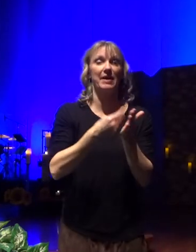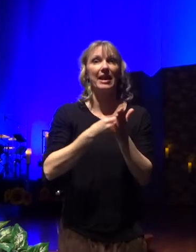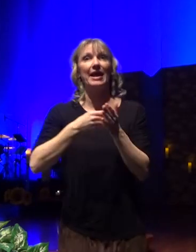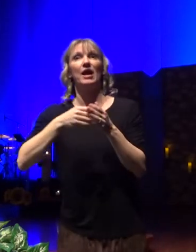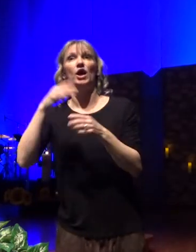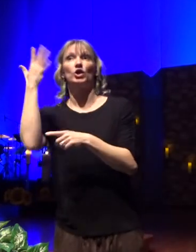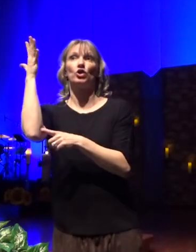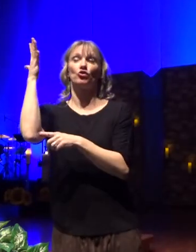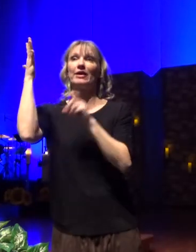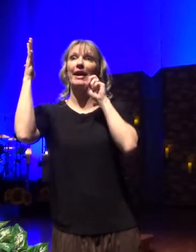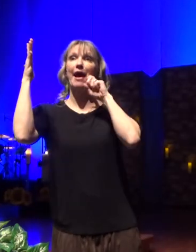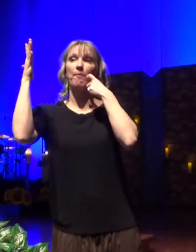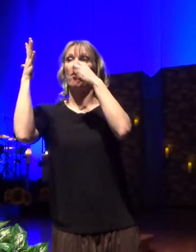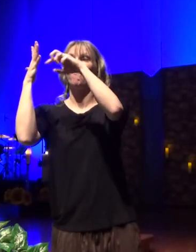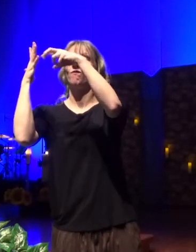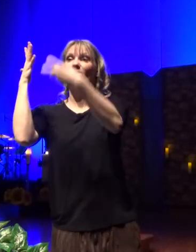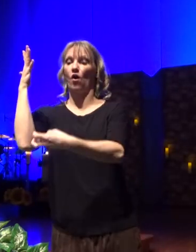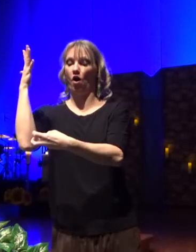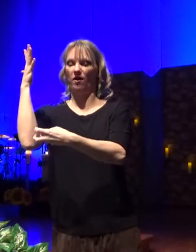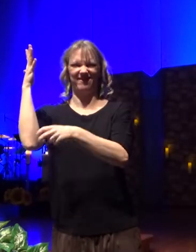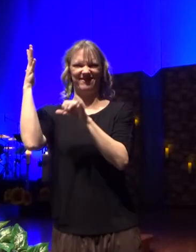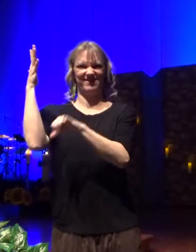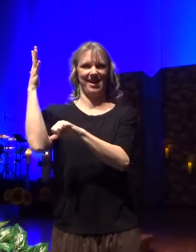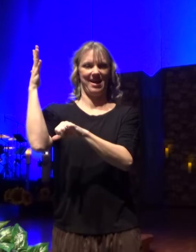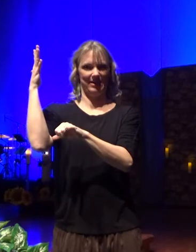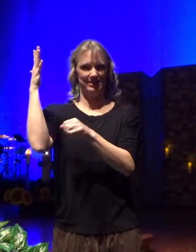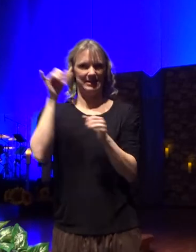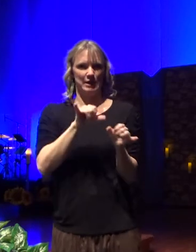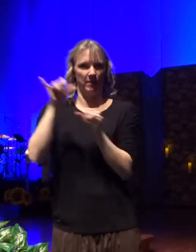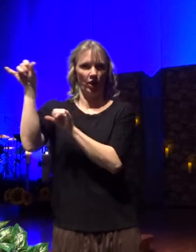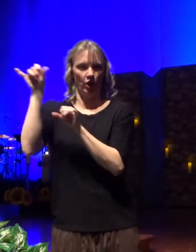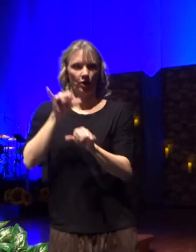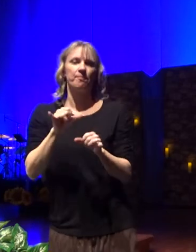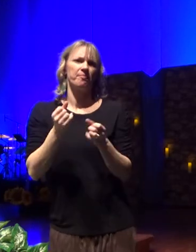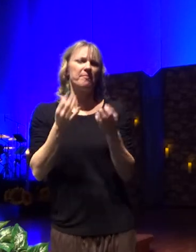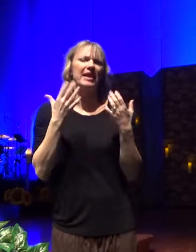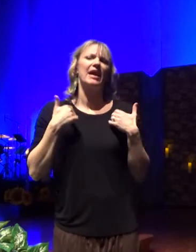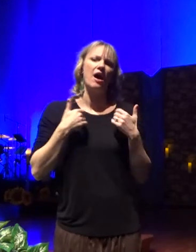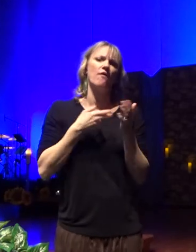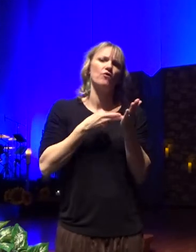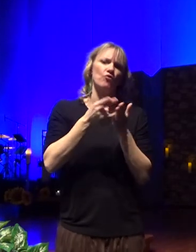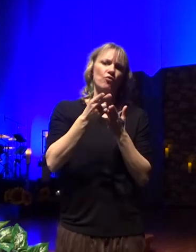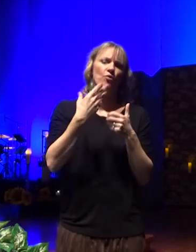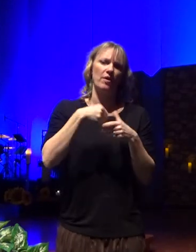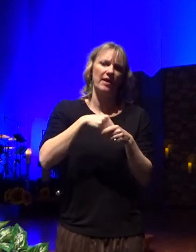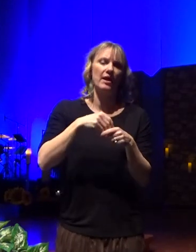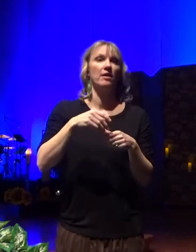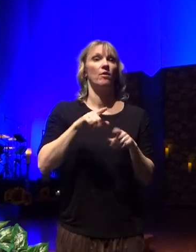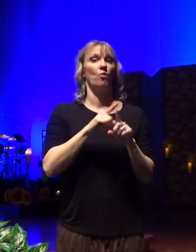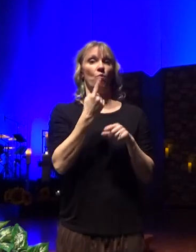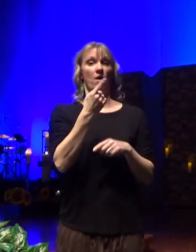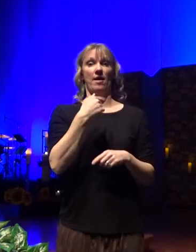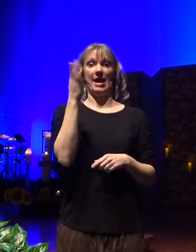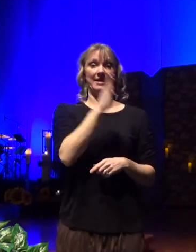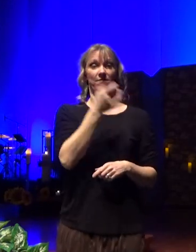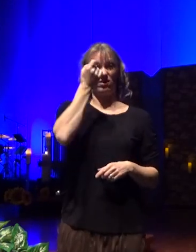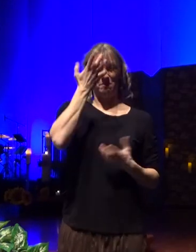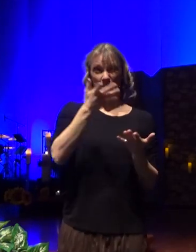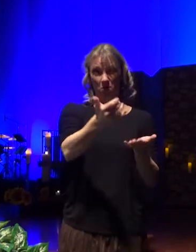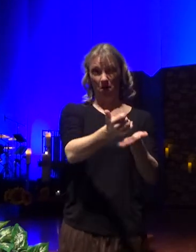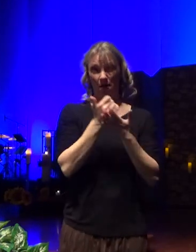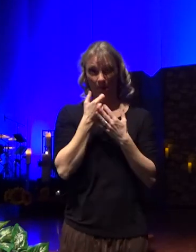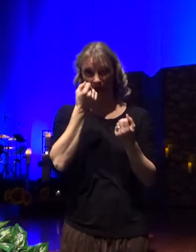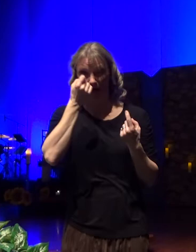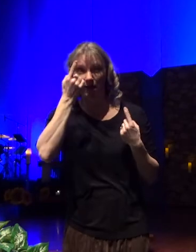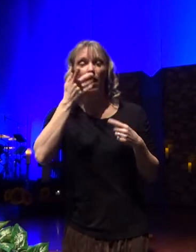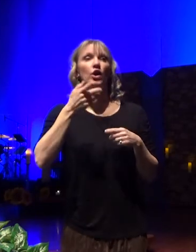The apple doesn't fall far from the tree. So all of these have some truth within them. And the one that I never understood, maybe